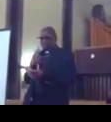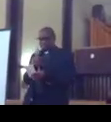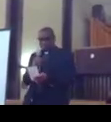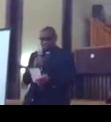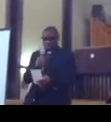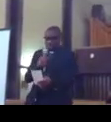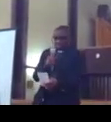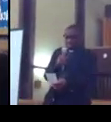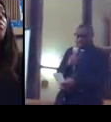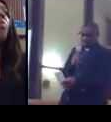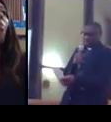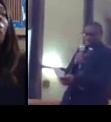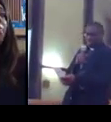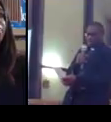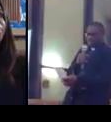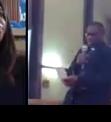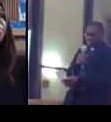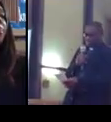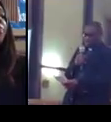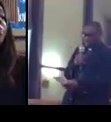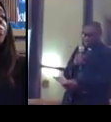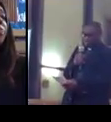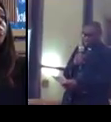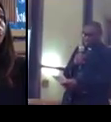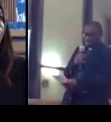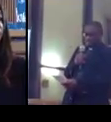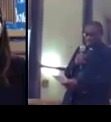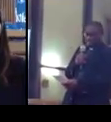that ought to say, give us a call.